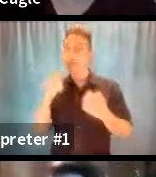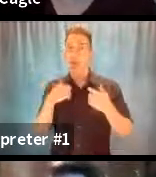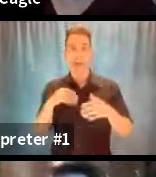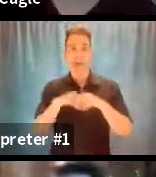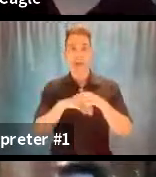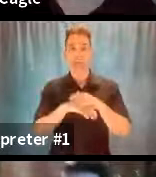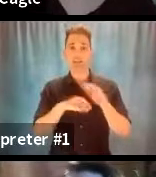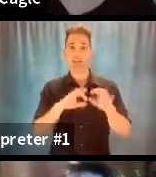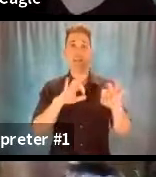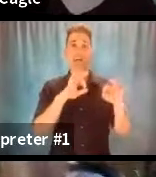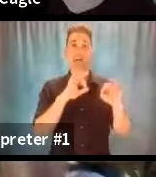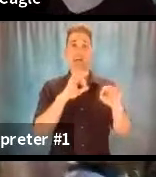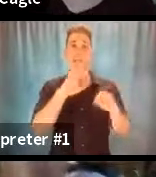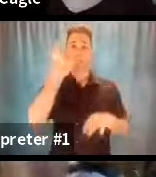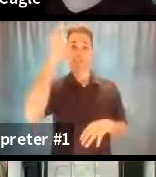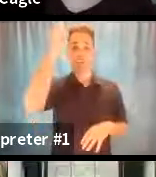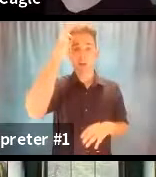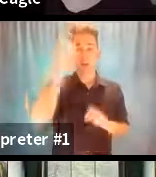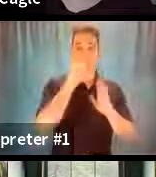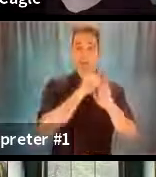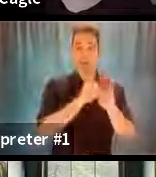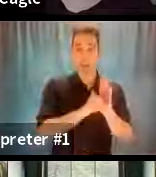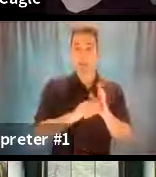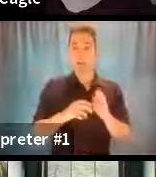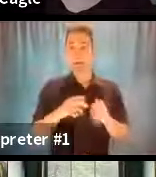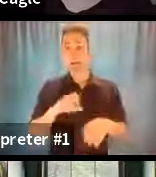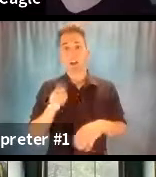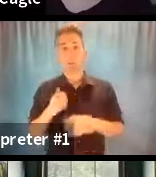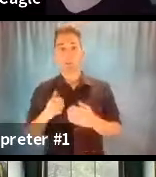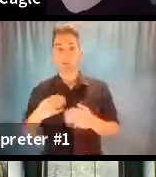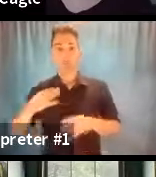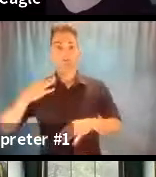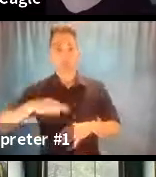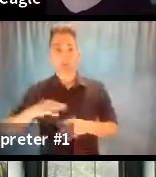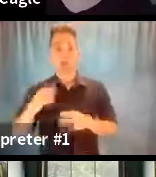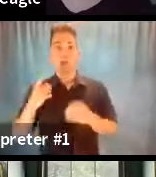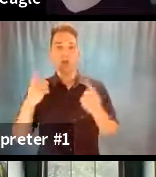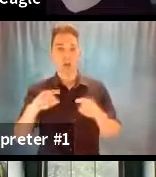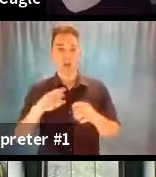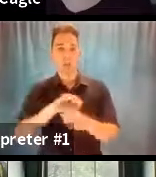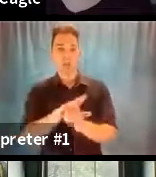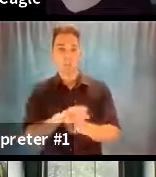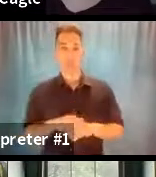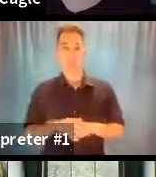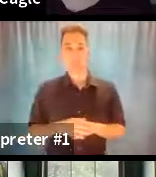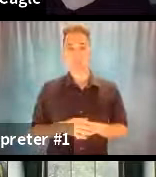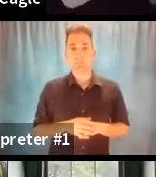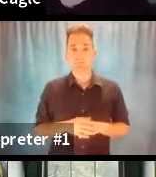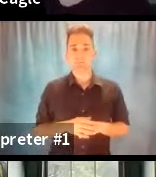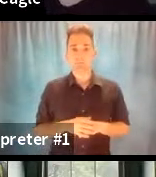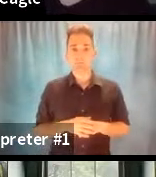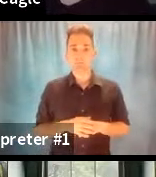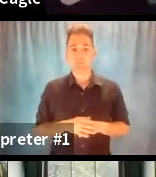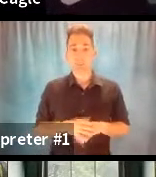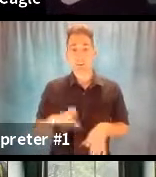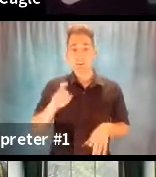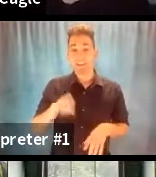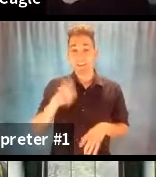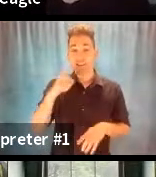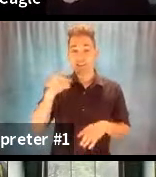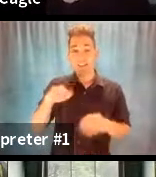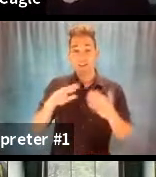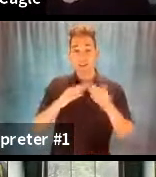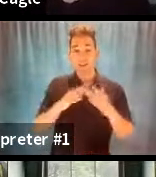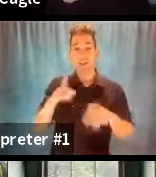assistance programs provided during the pandemic. The need for immediate financial solidarity for this population must come